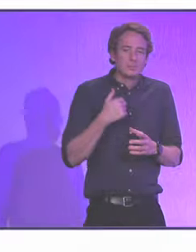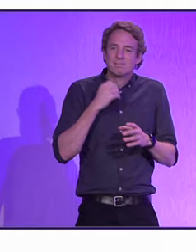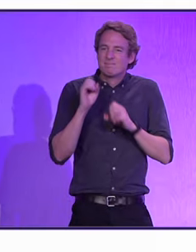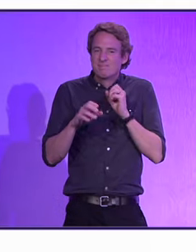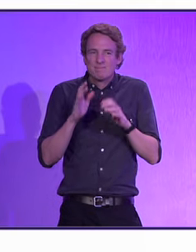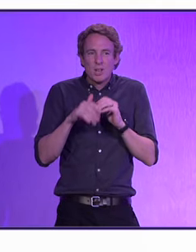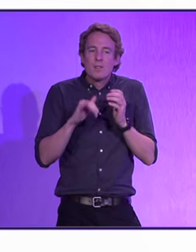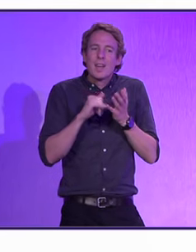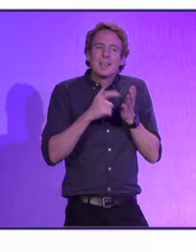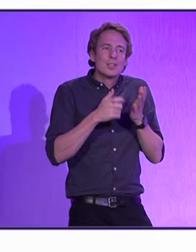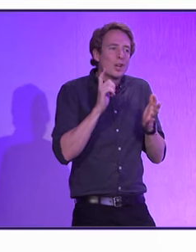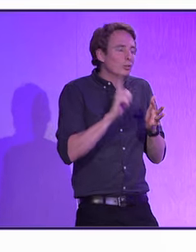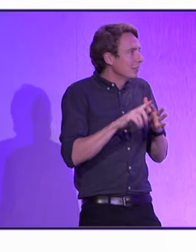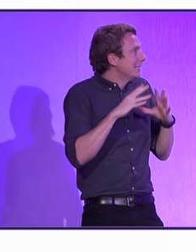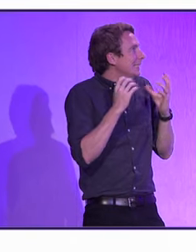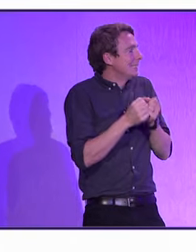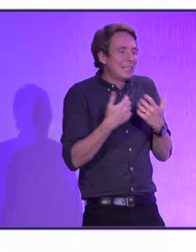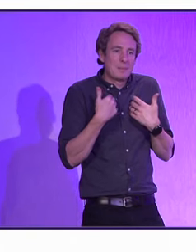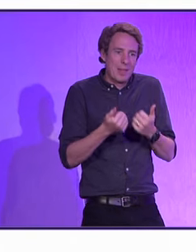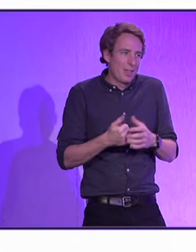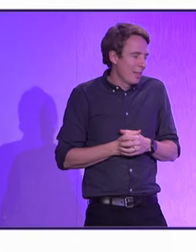I'm here to talk about SRE and team health,